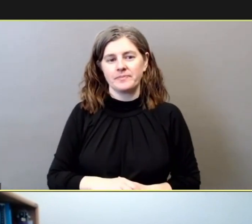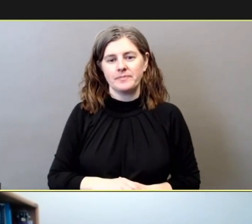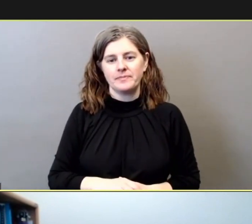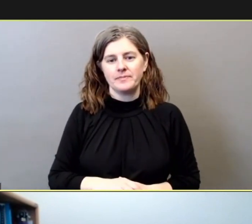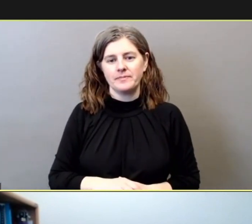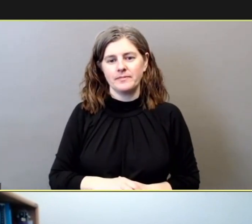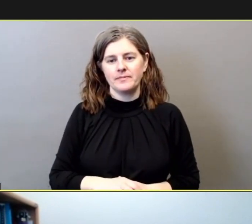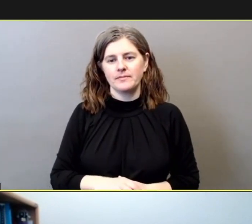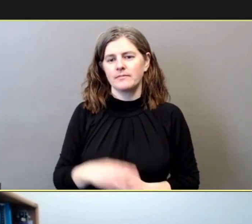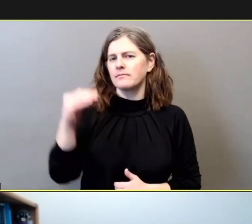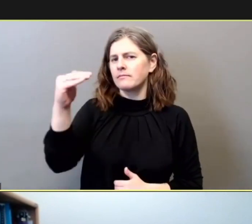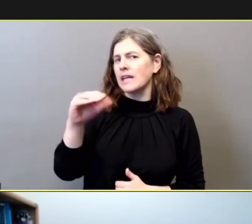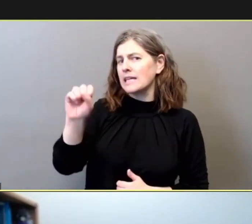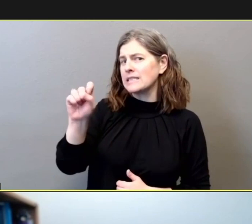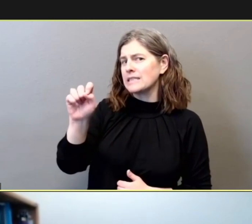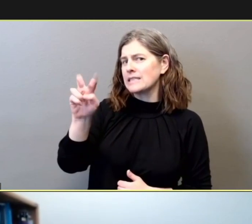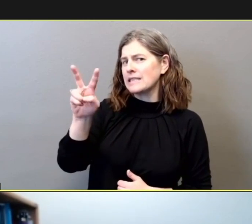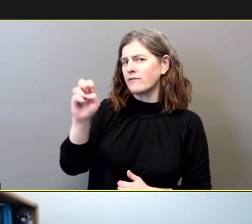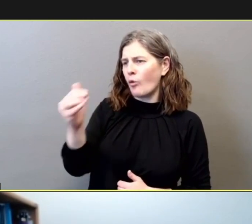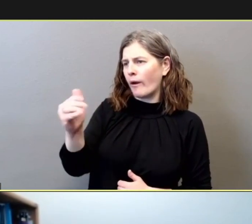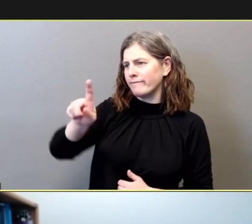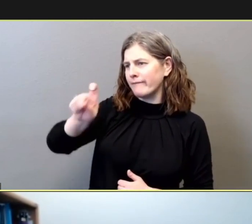Steve, go ahead with your question.